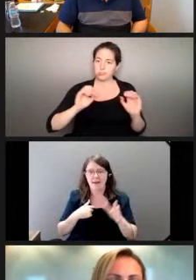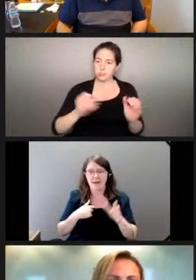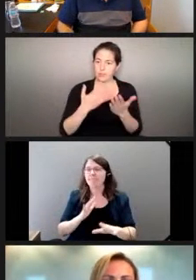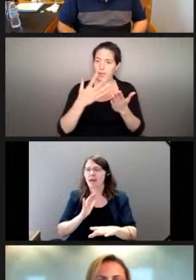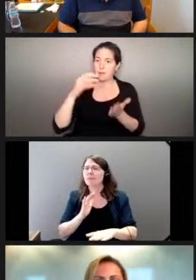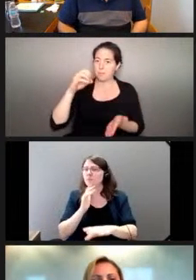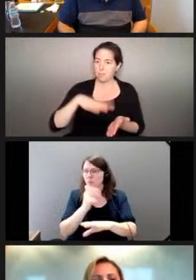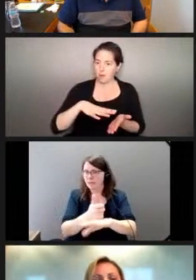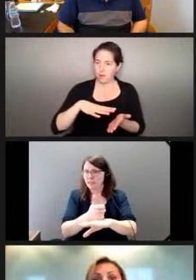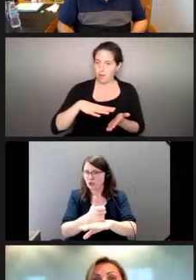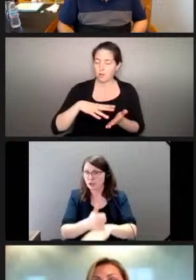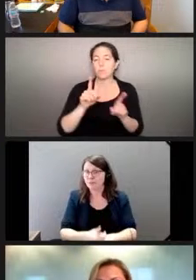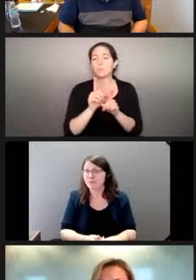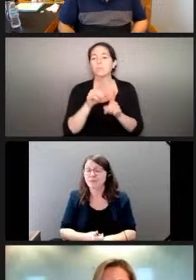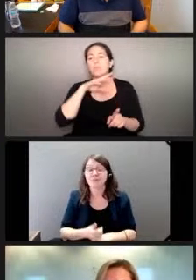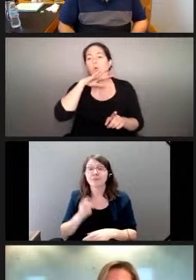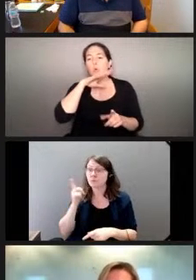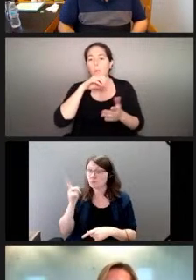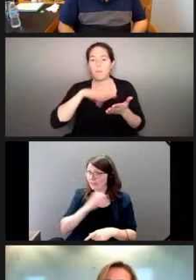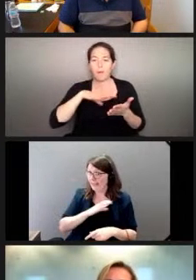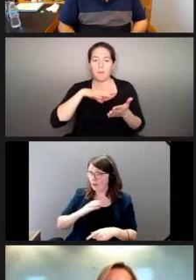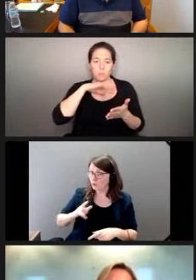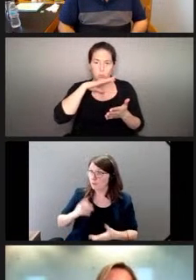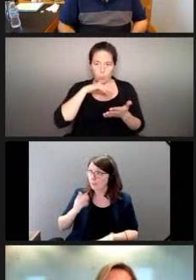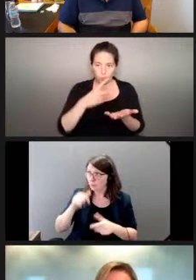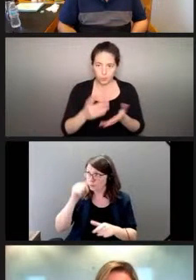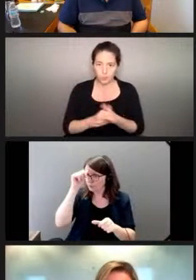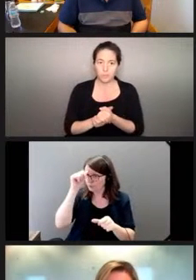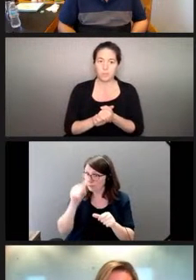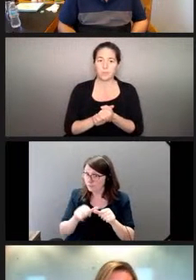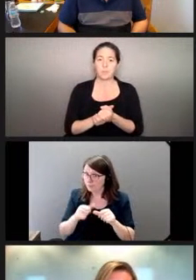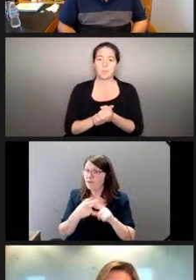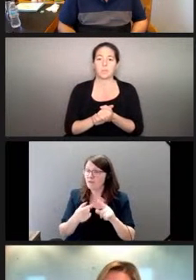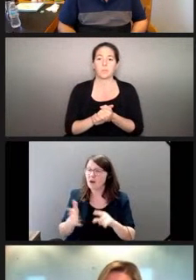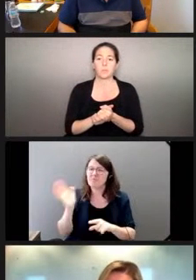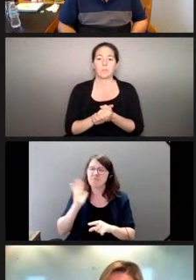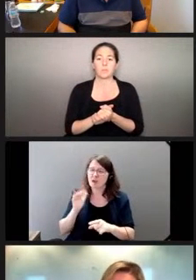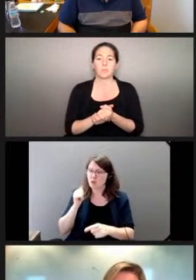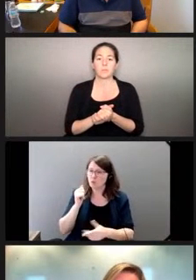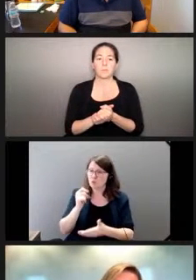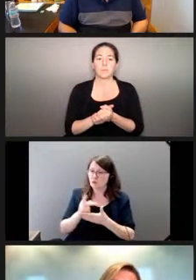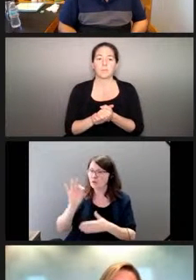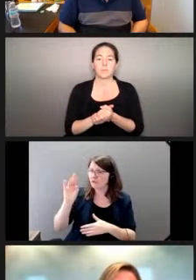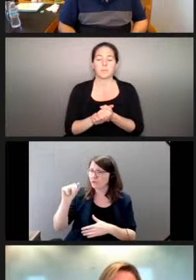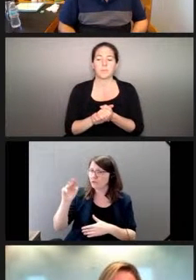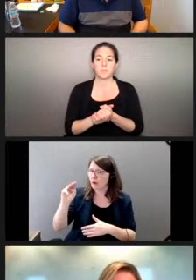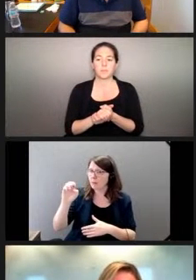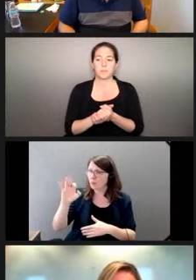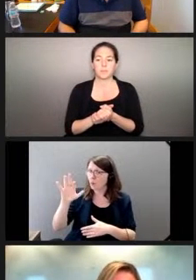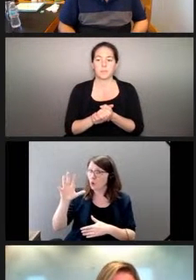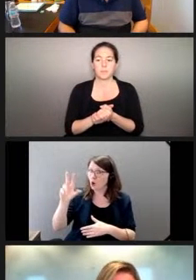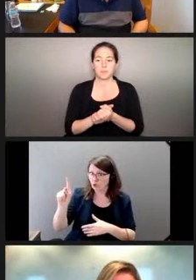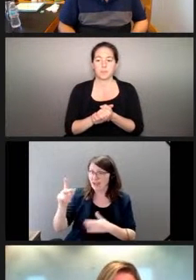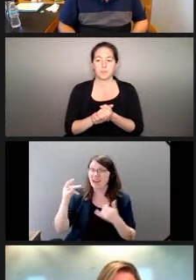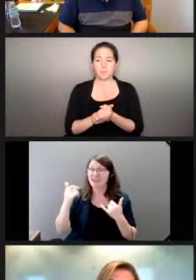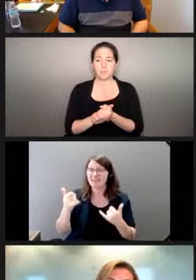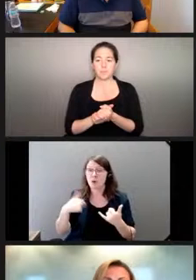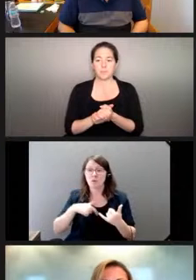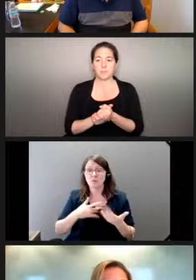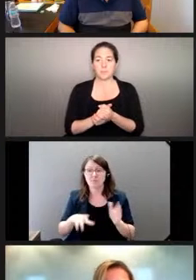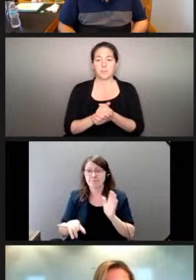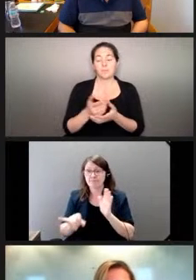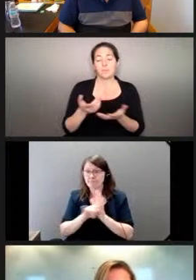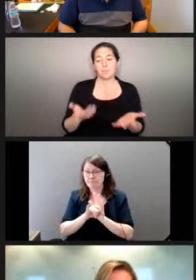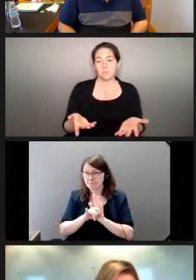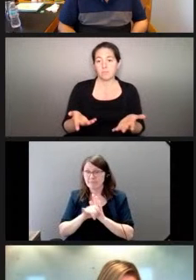will recall from the approved master plan framework, now that the city's anticipated future needs for the next 30 years have been identified,